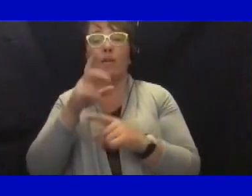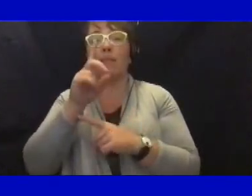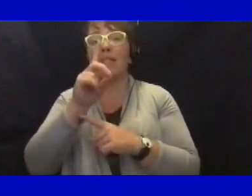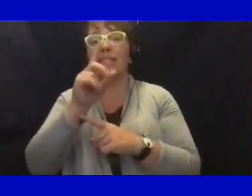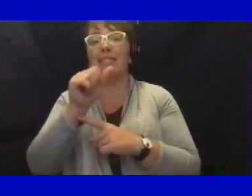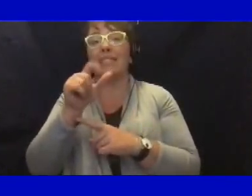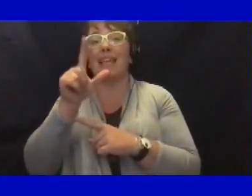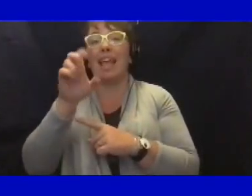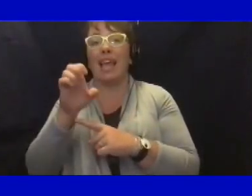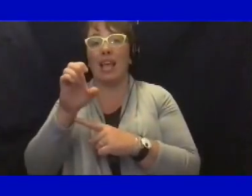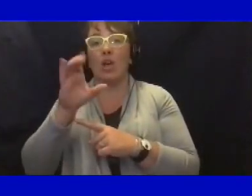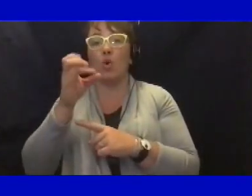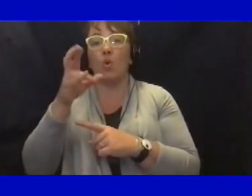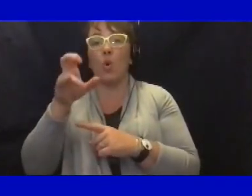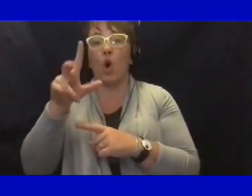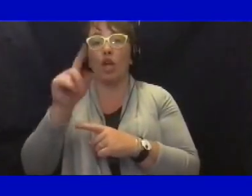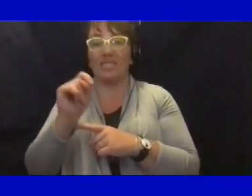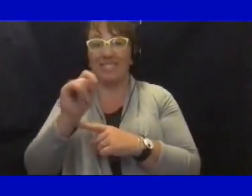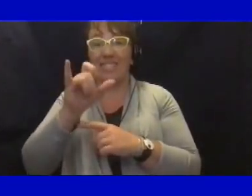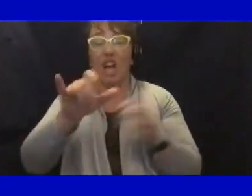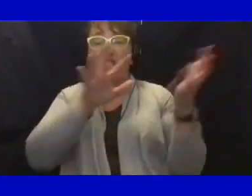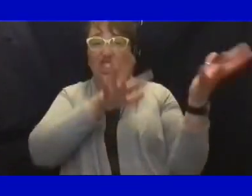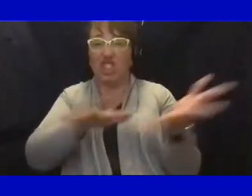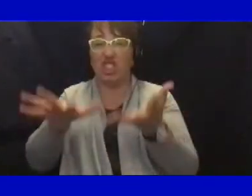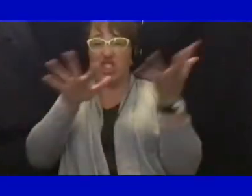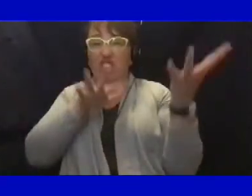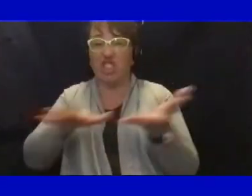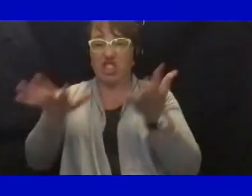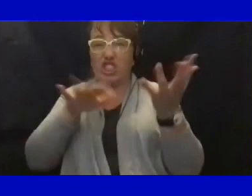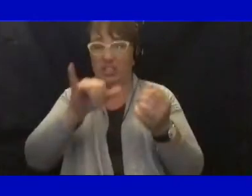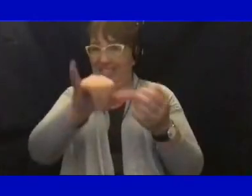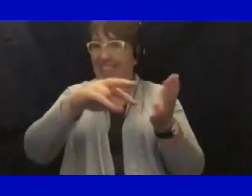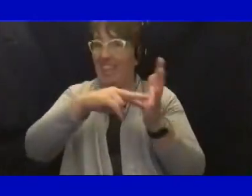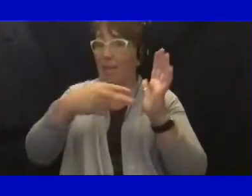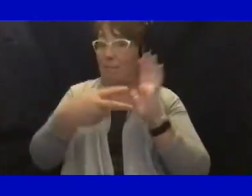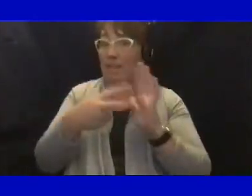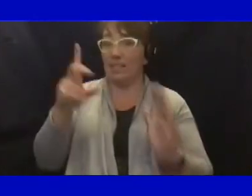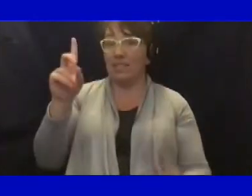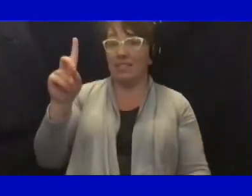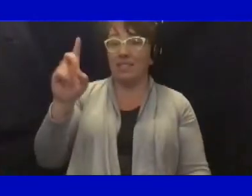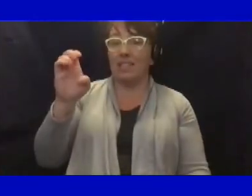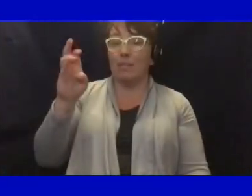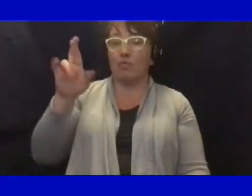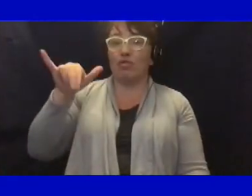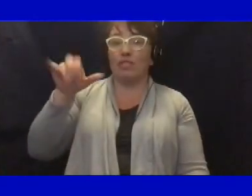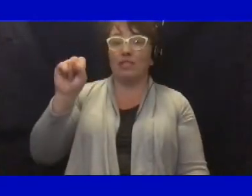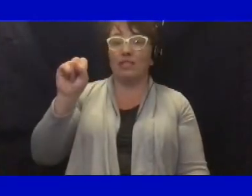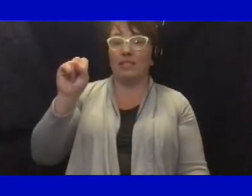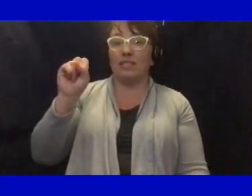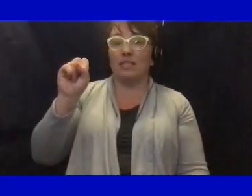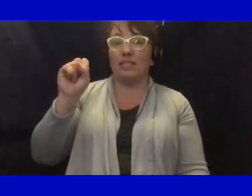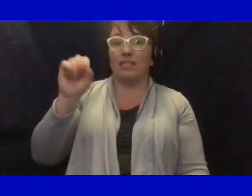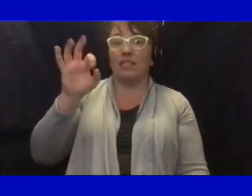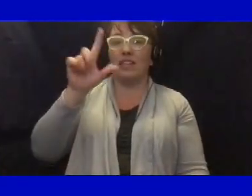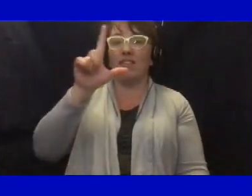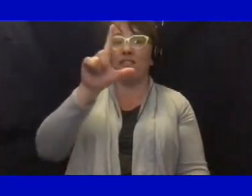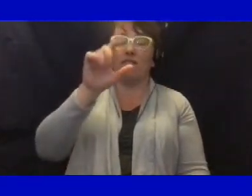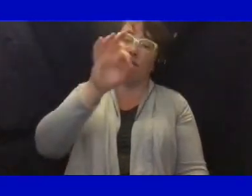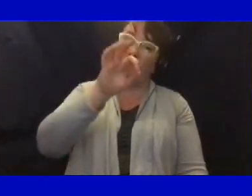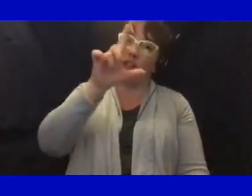the strongest debris flow we've seen in that channel yet. And from that very strong storm cell that moved through the